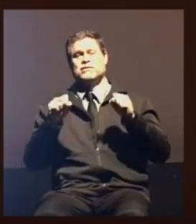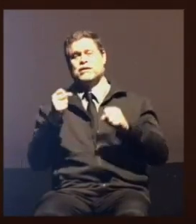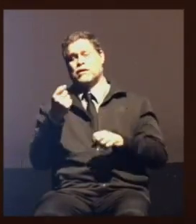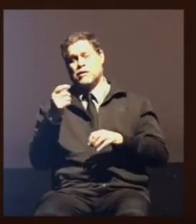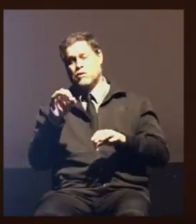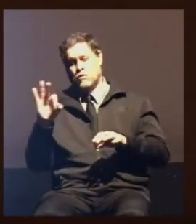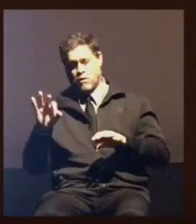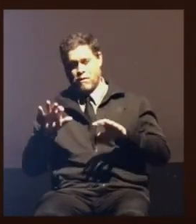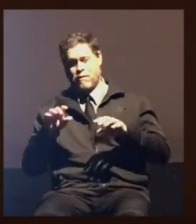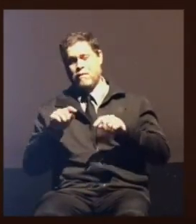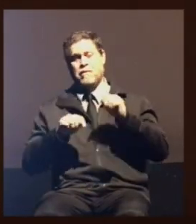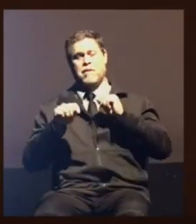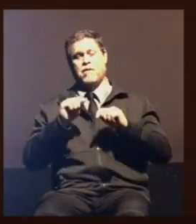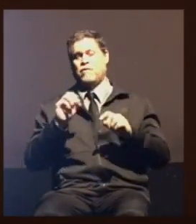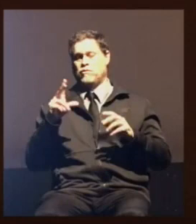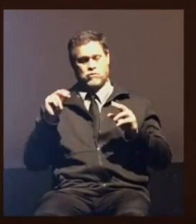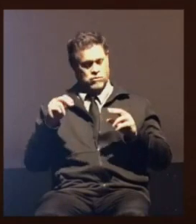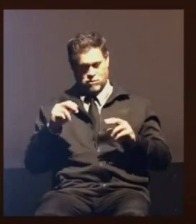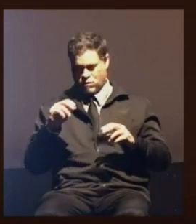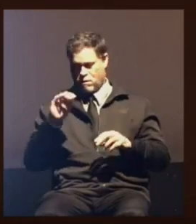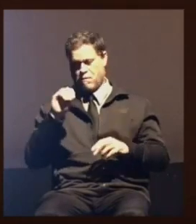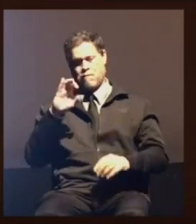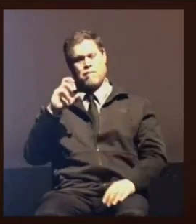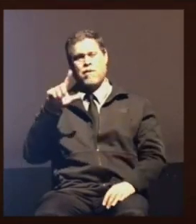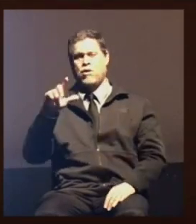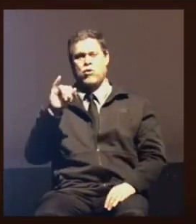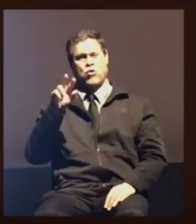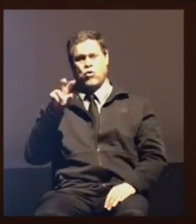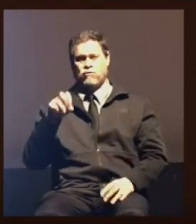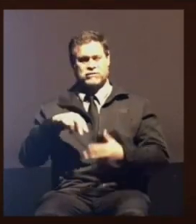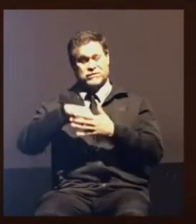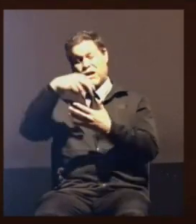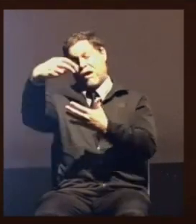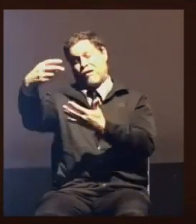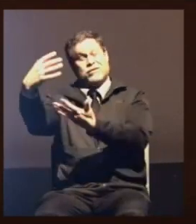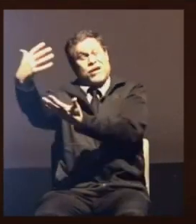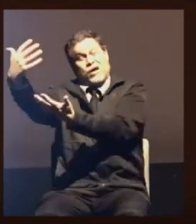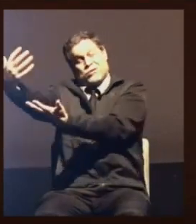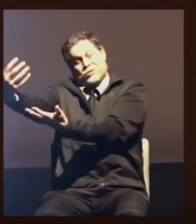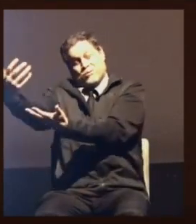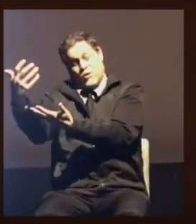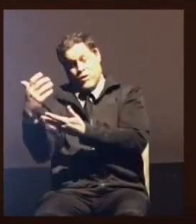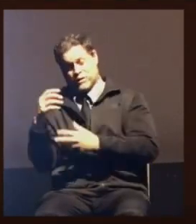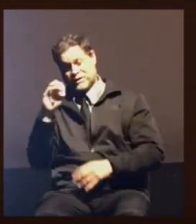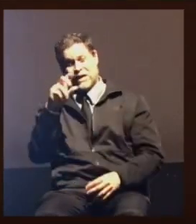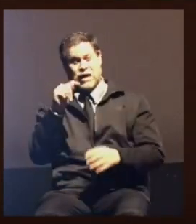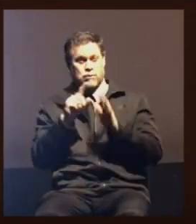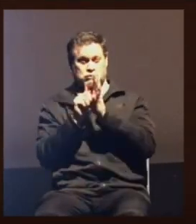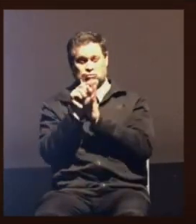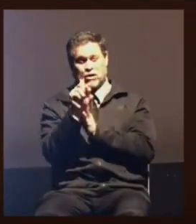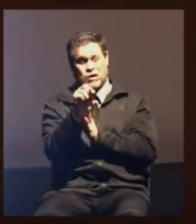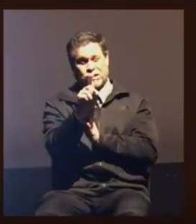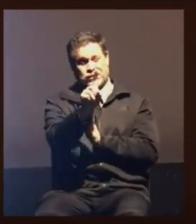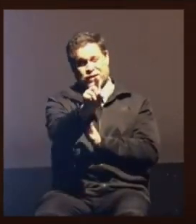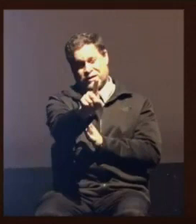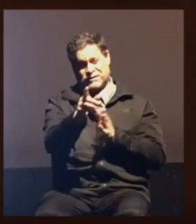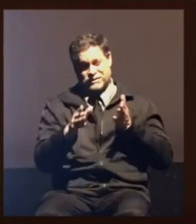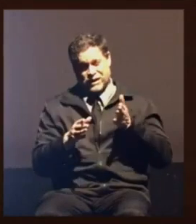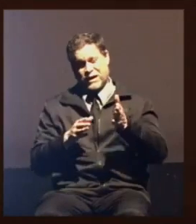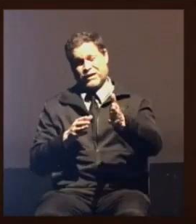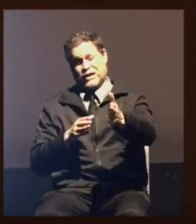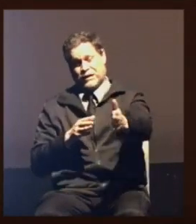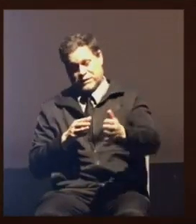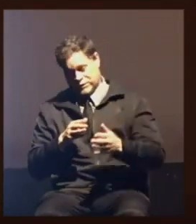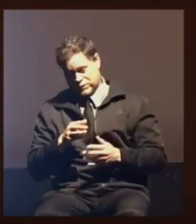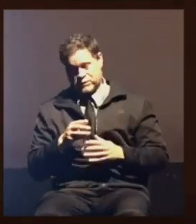off it, back off a little bit. No, Michael Irvin is diving and catching balls, and Emmett's running down the sideline, and they, you know, they